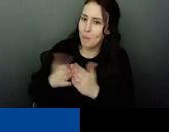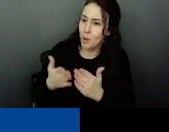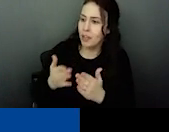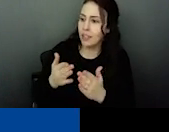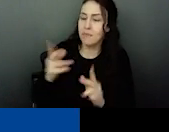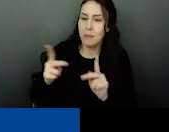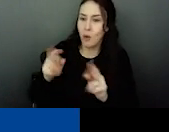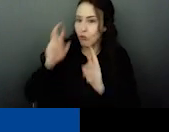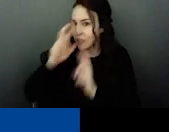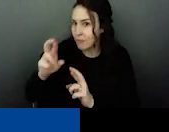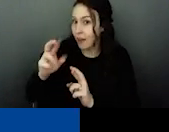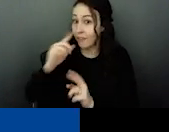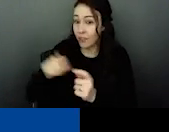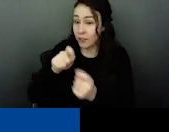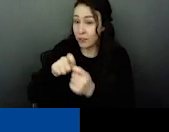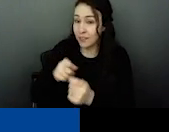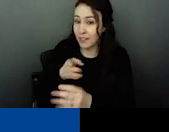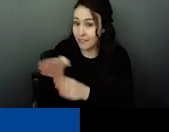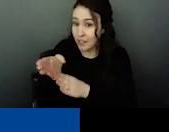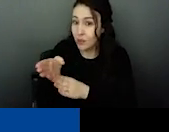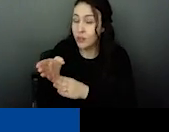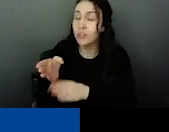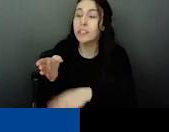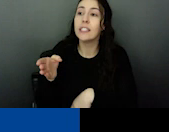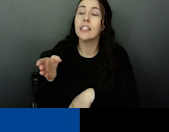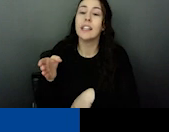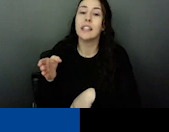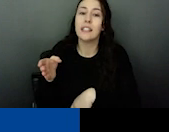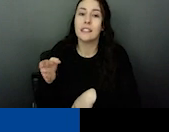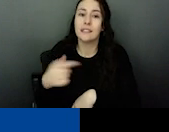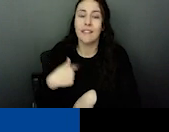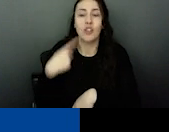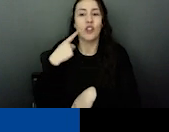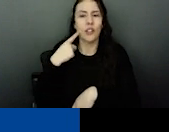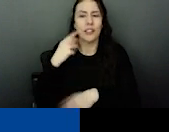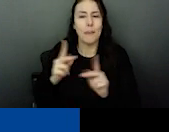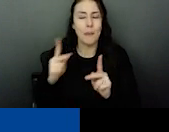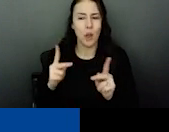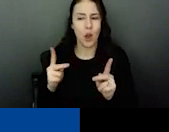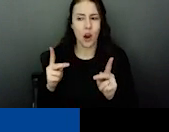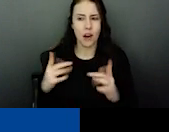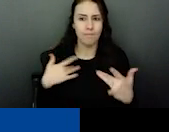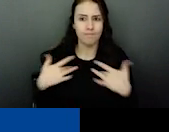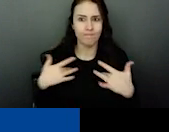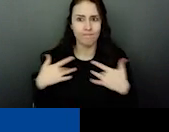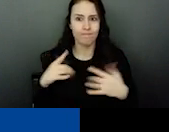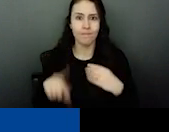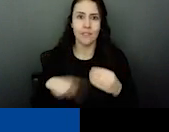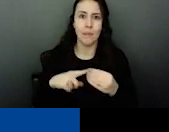field. I've been told by some faculty that they're wary about transfer institutions